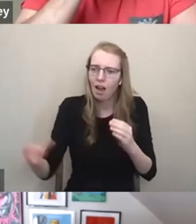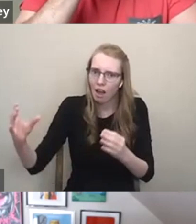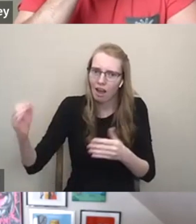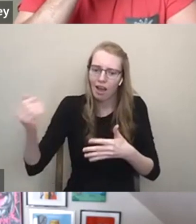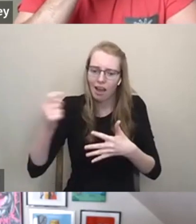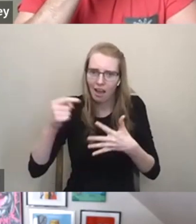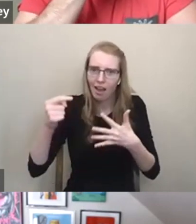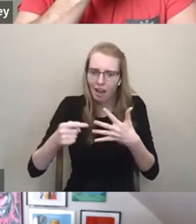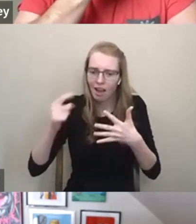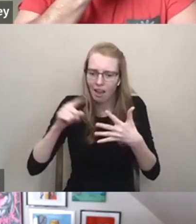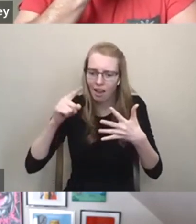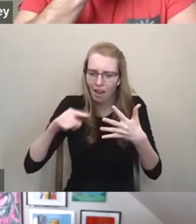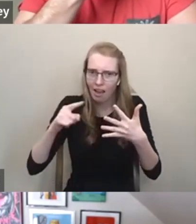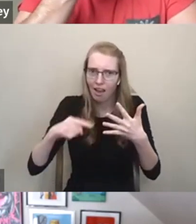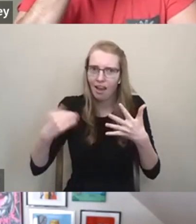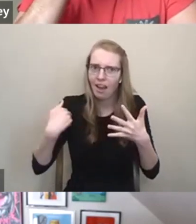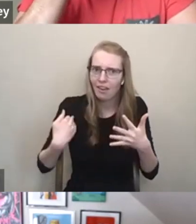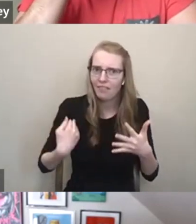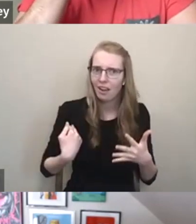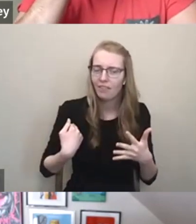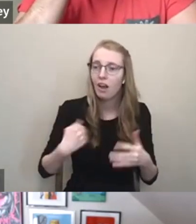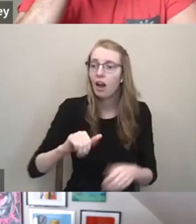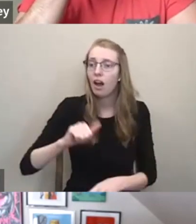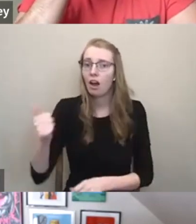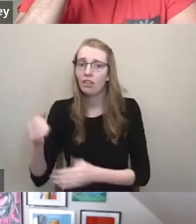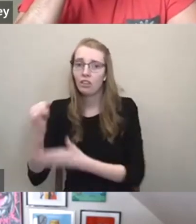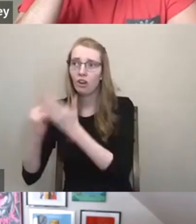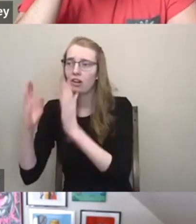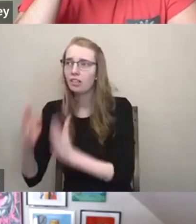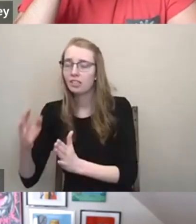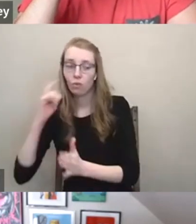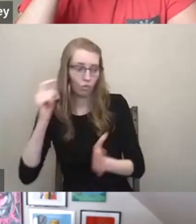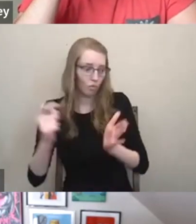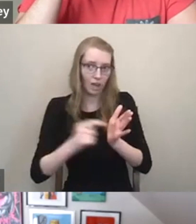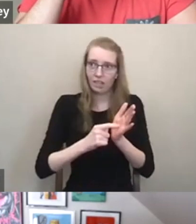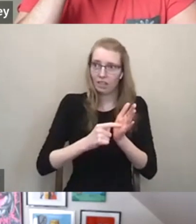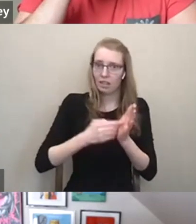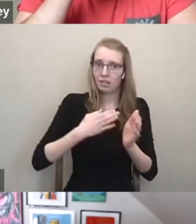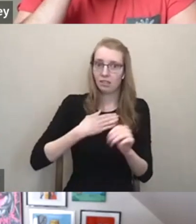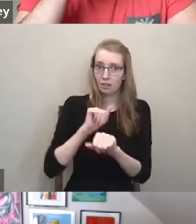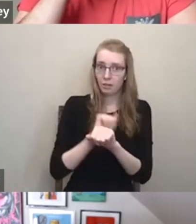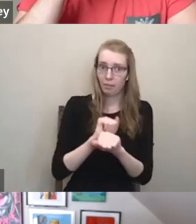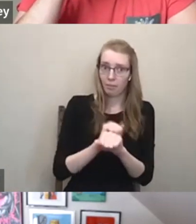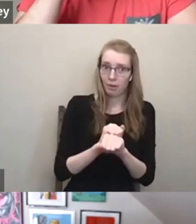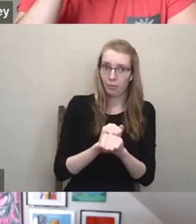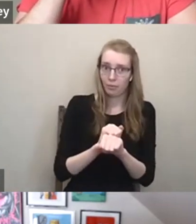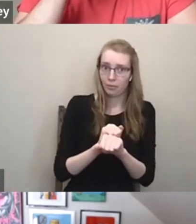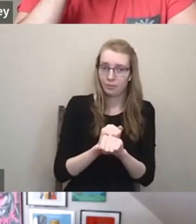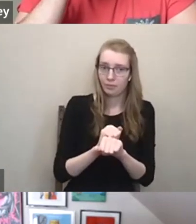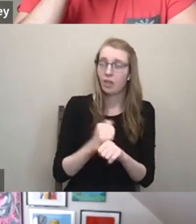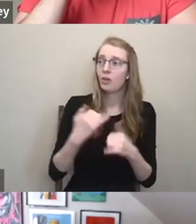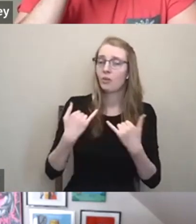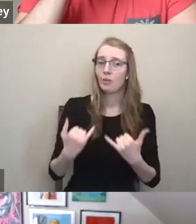other artists who saw me for the work that I was doing. And right now, that is a thing that I